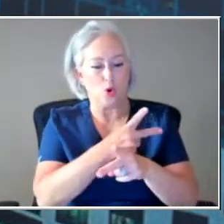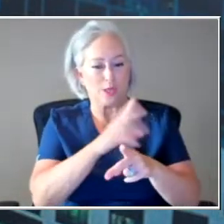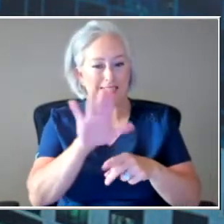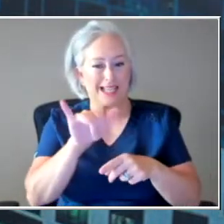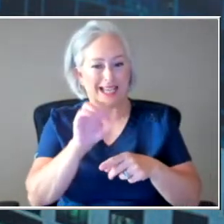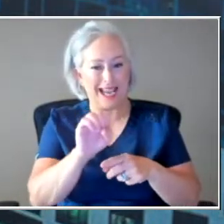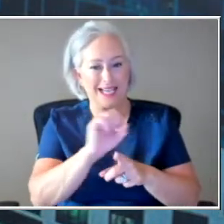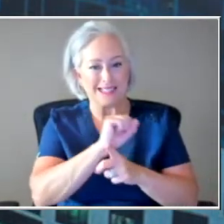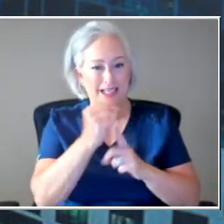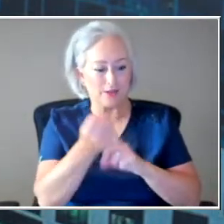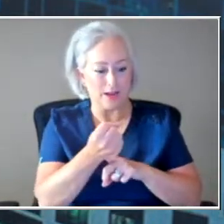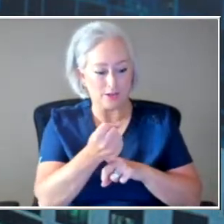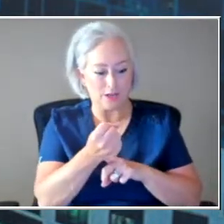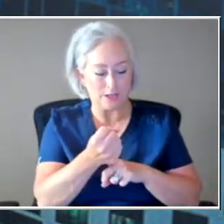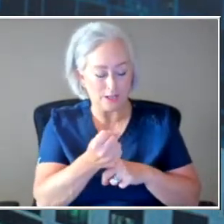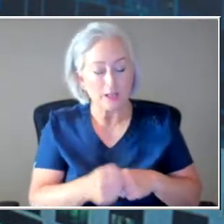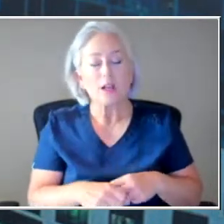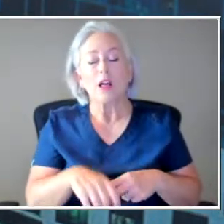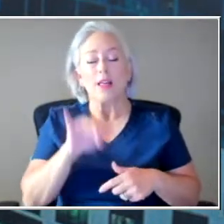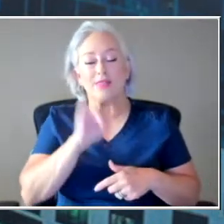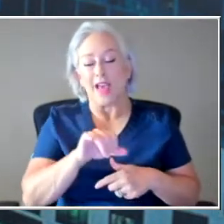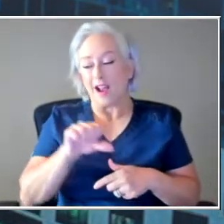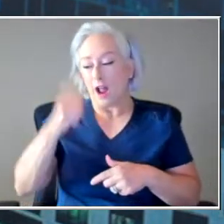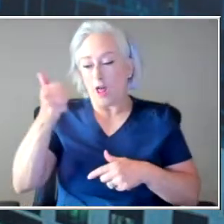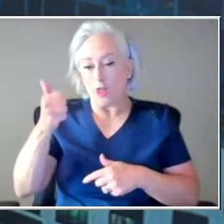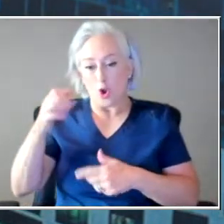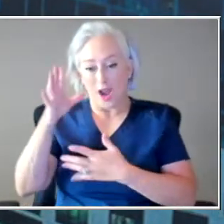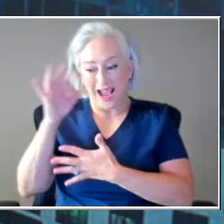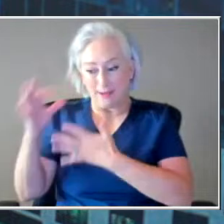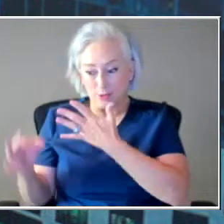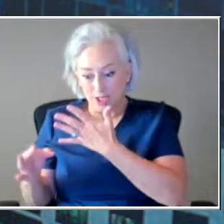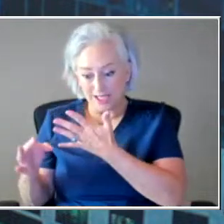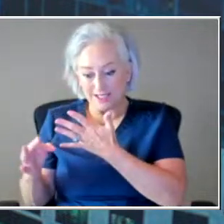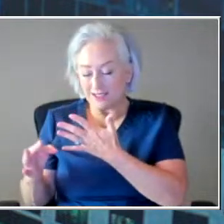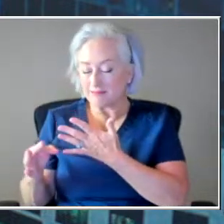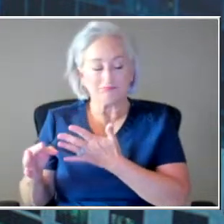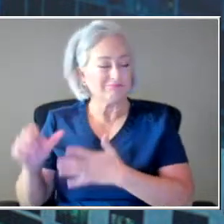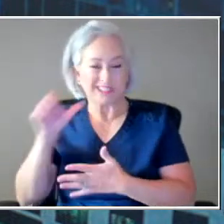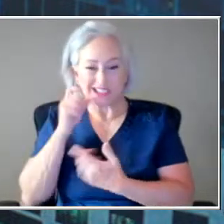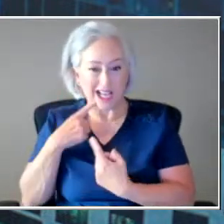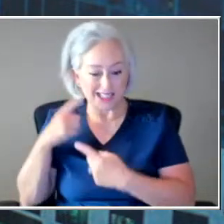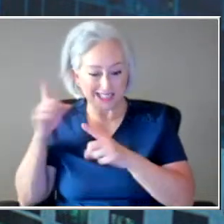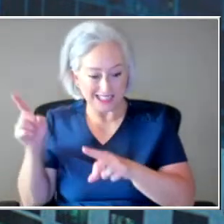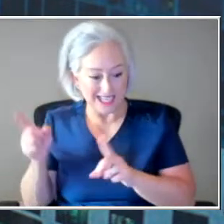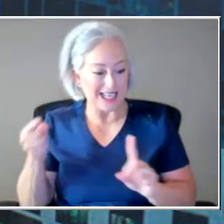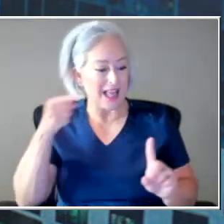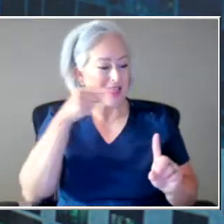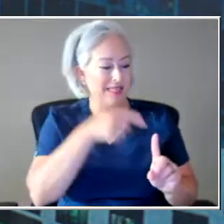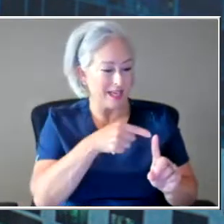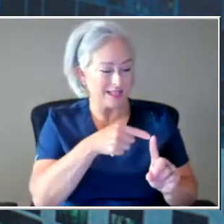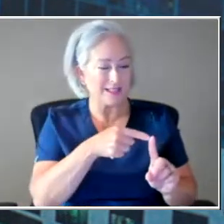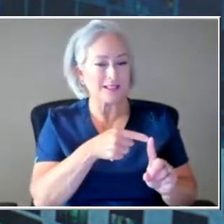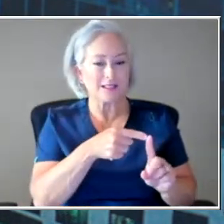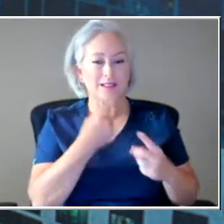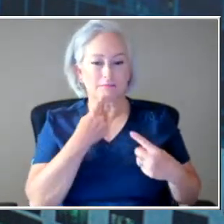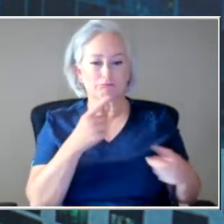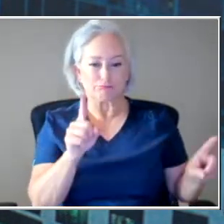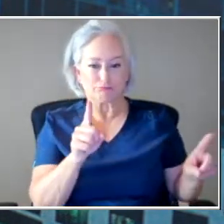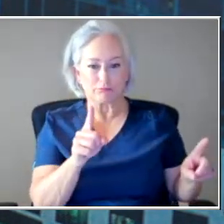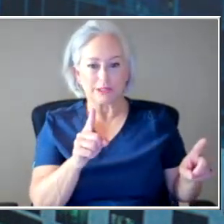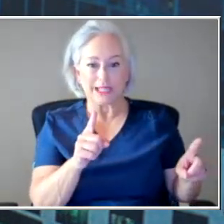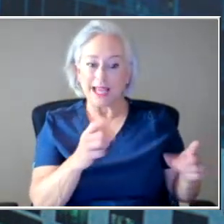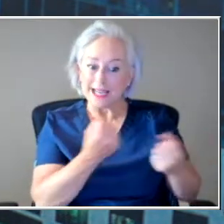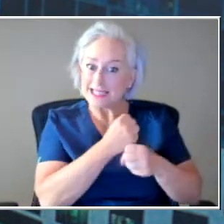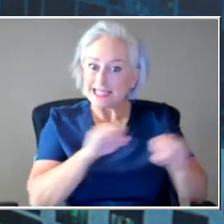prior lines of therapy, that this is a safe therapy, first and foremost, and that not only is it safe, but there's some effectiveness. Once